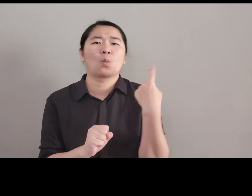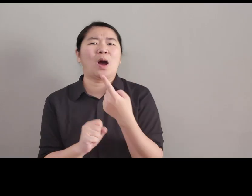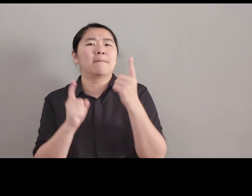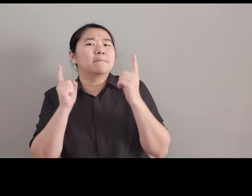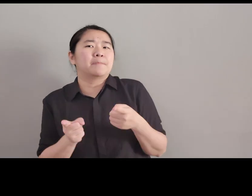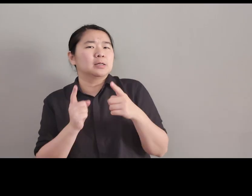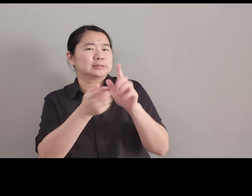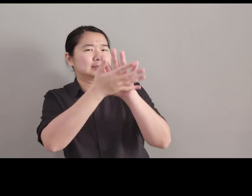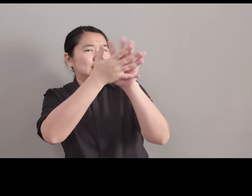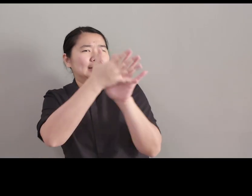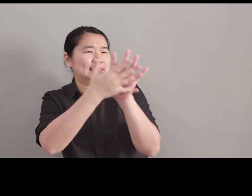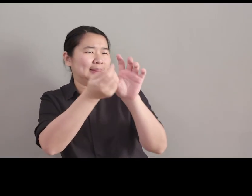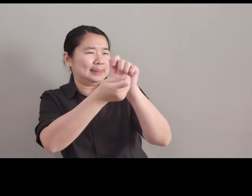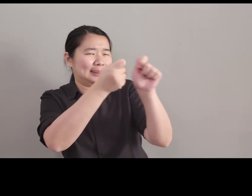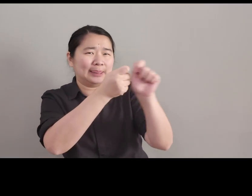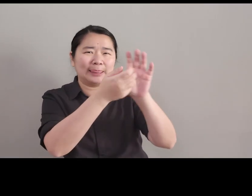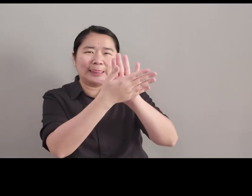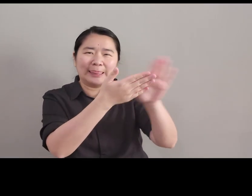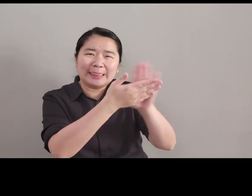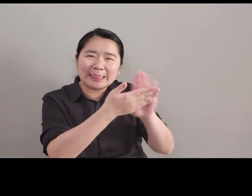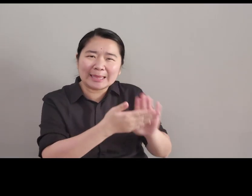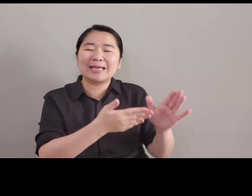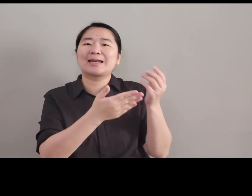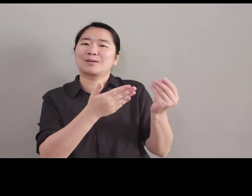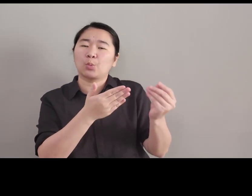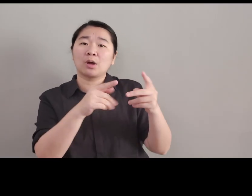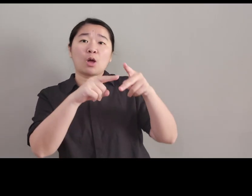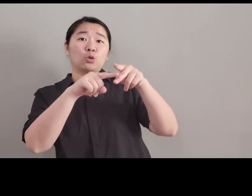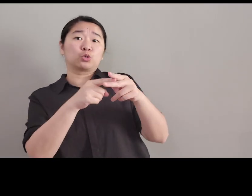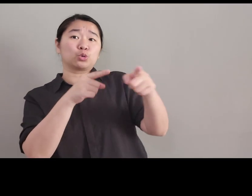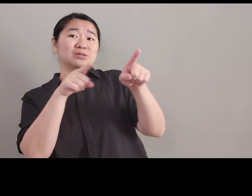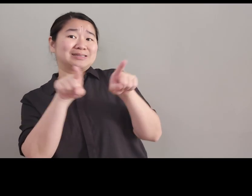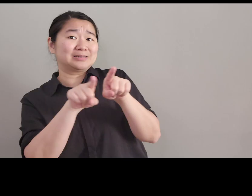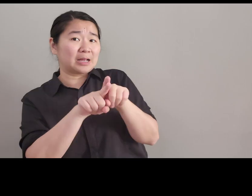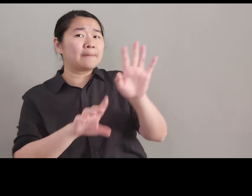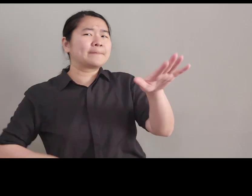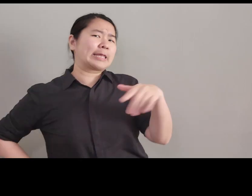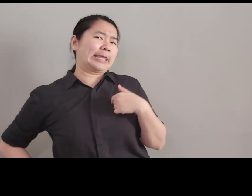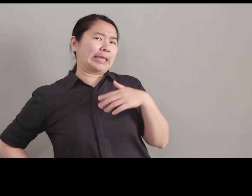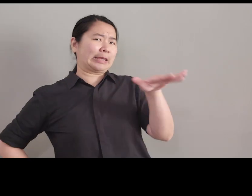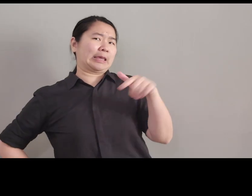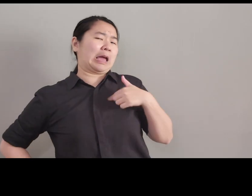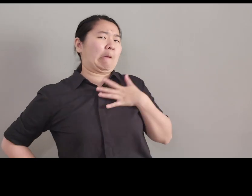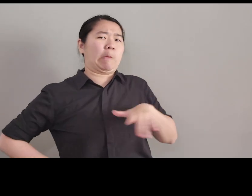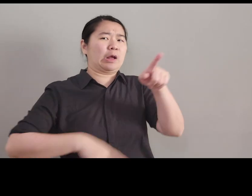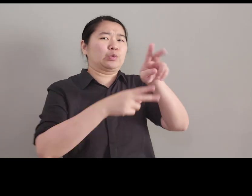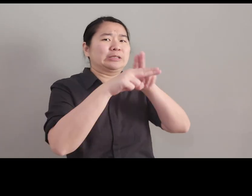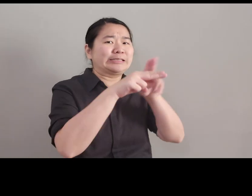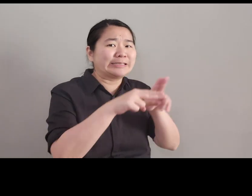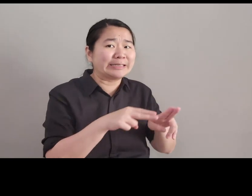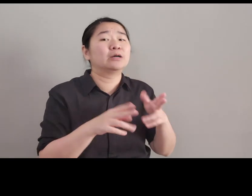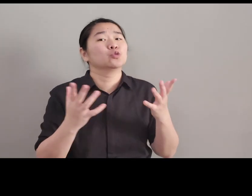So if a tool tells me, hi, I fixed your problem, and I haven't gotten the expertise to know whether they are right or not,